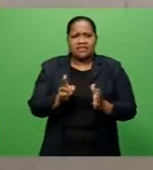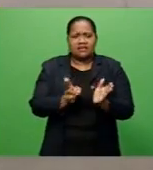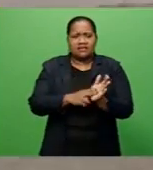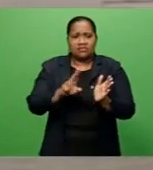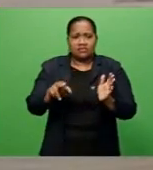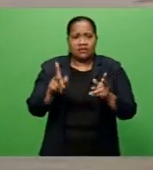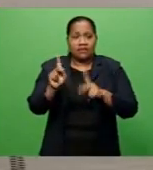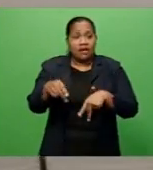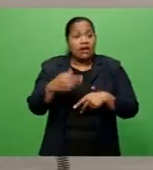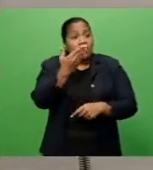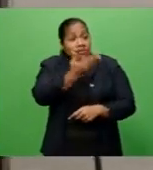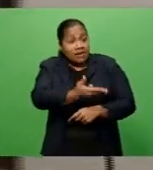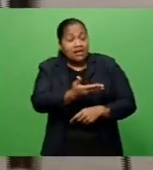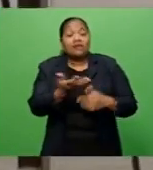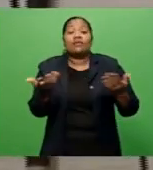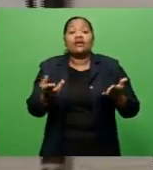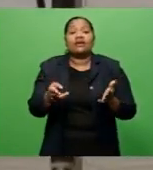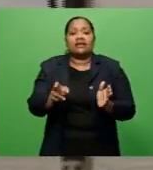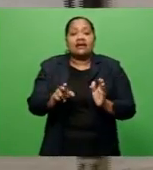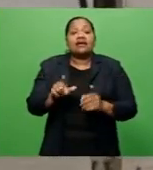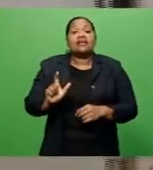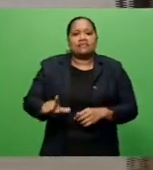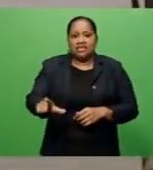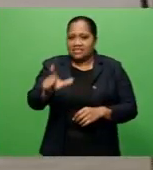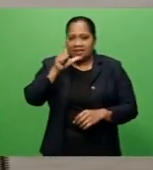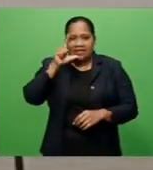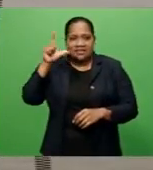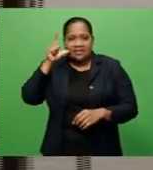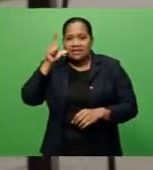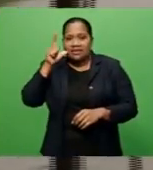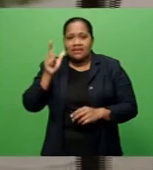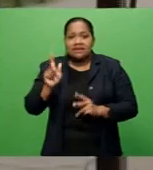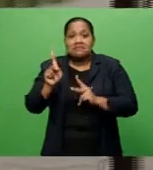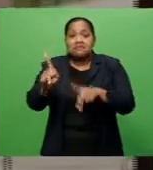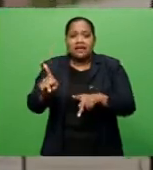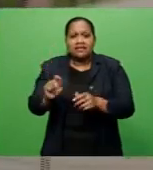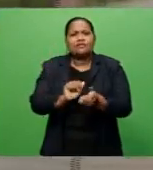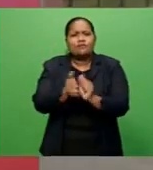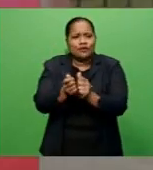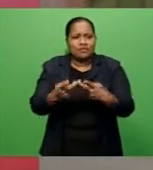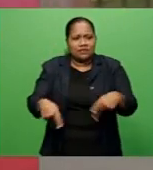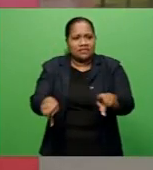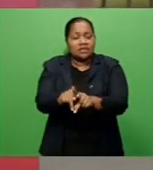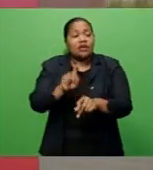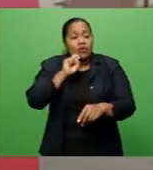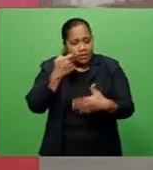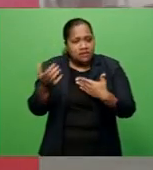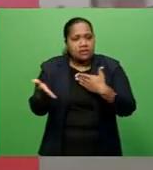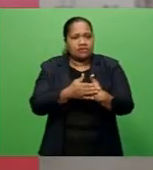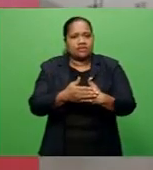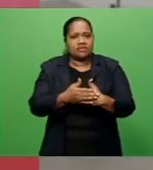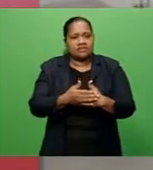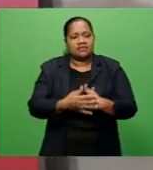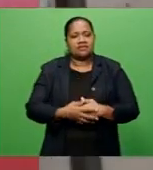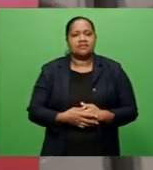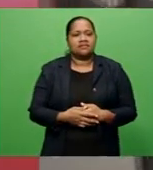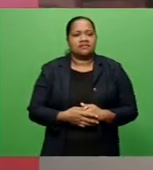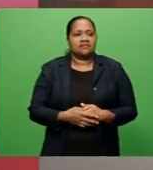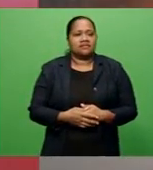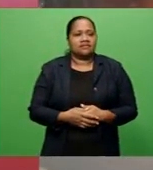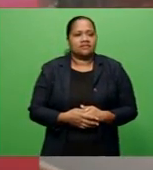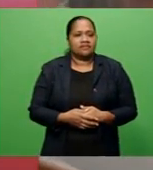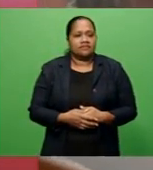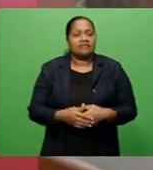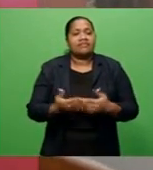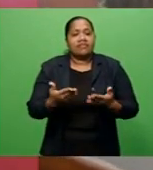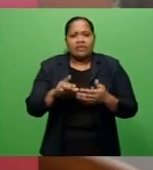Subrel Park in Lambasa yesterday, and it will also be closed for business for a while. Paramount consideration, of course, is the safety of the spectators